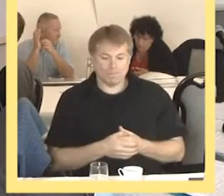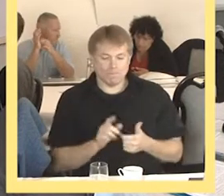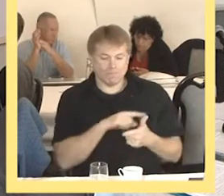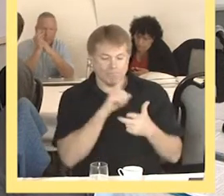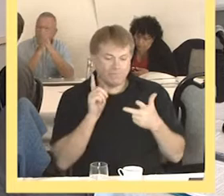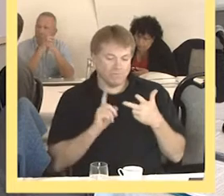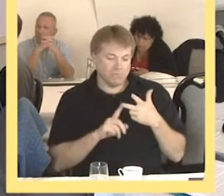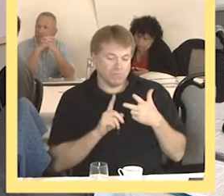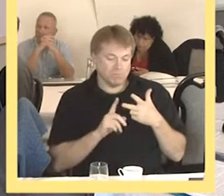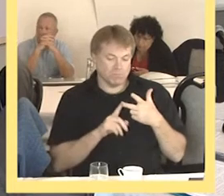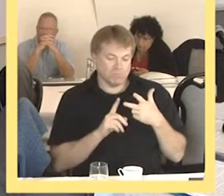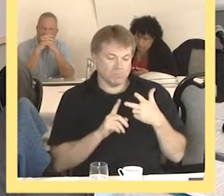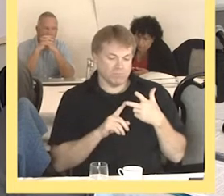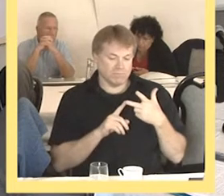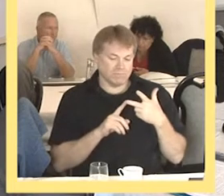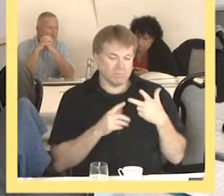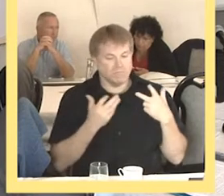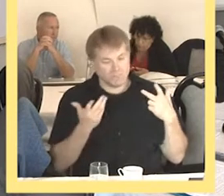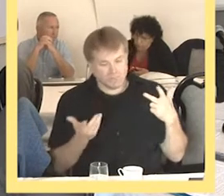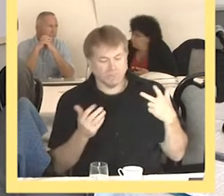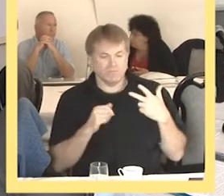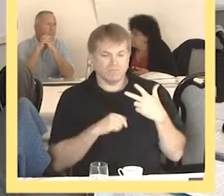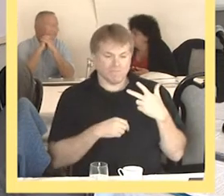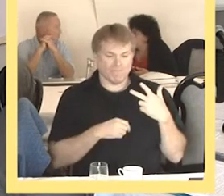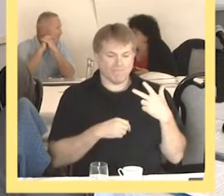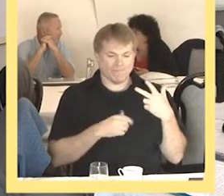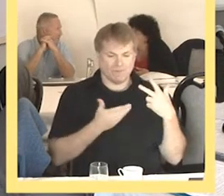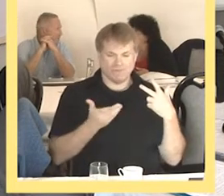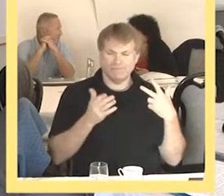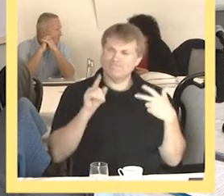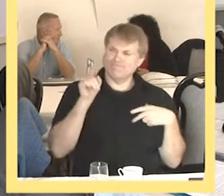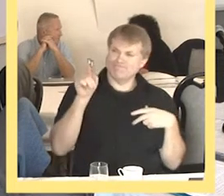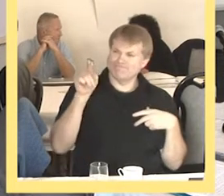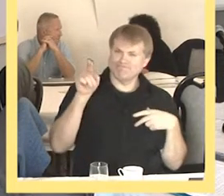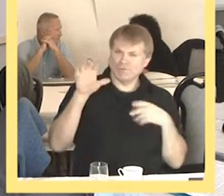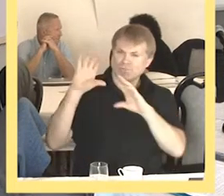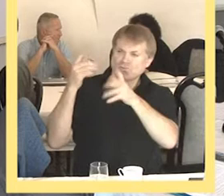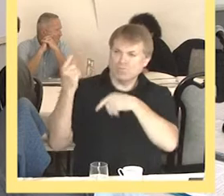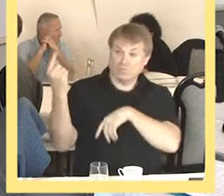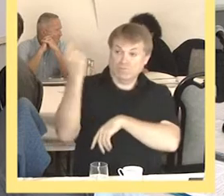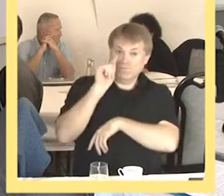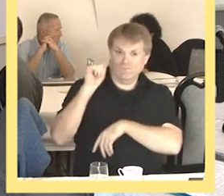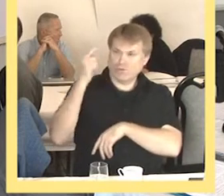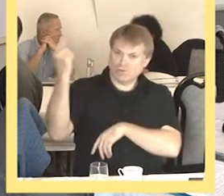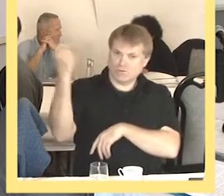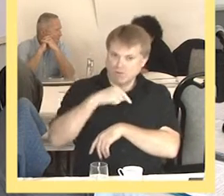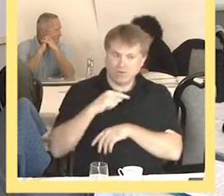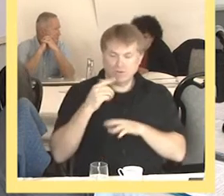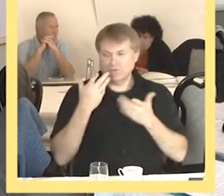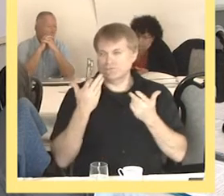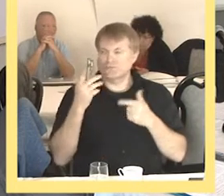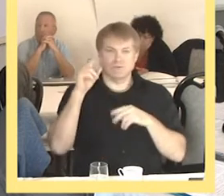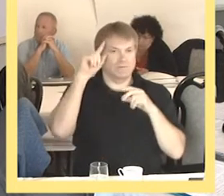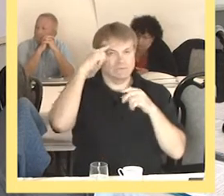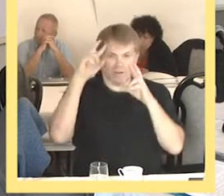this could be to study the training for the first responders, for the social workers, for